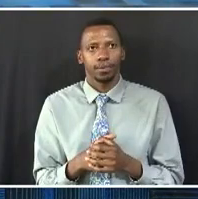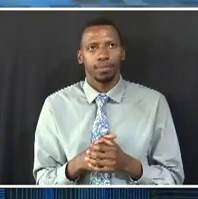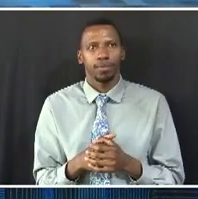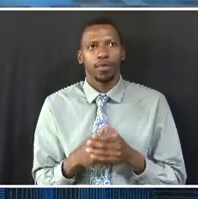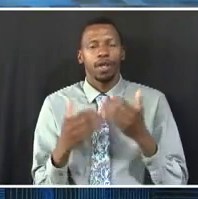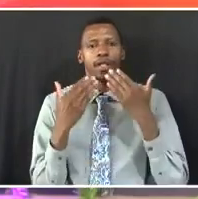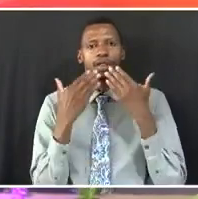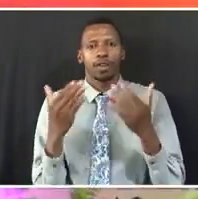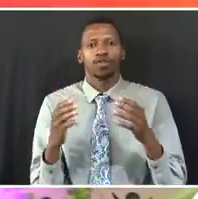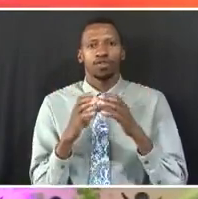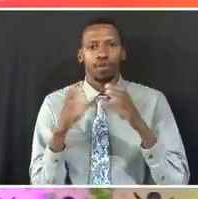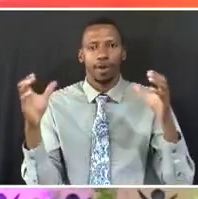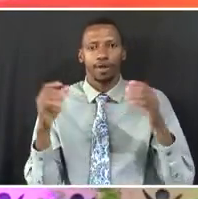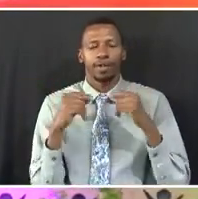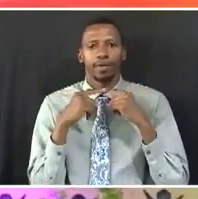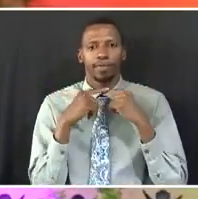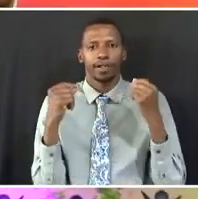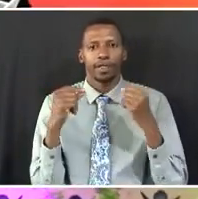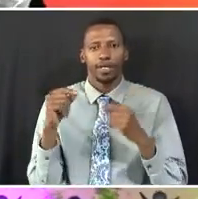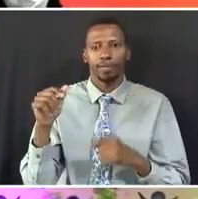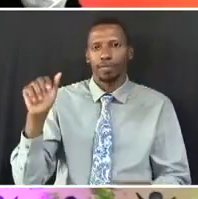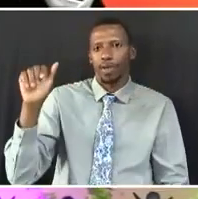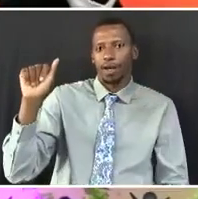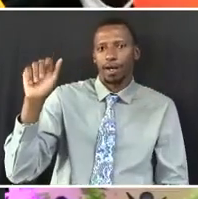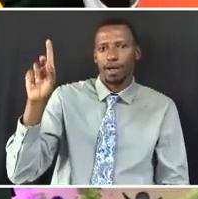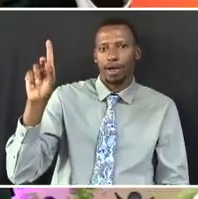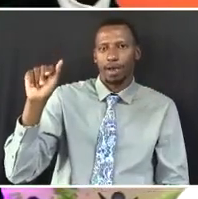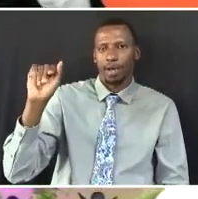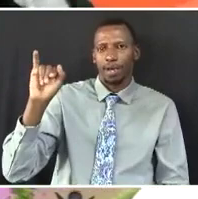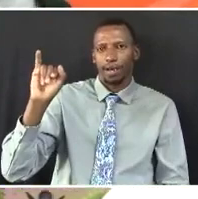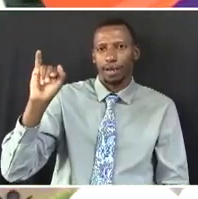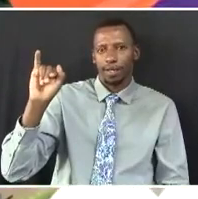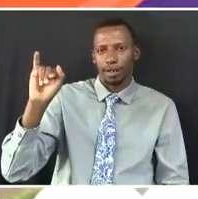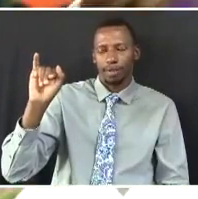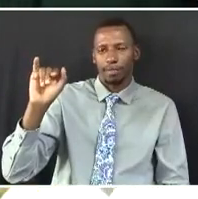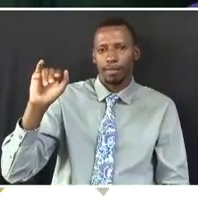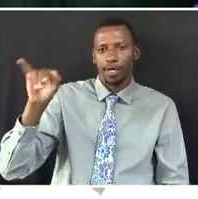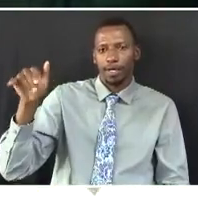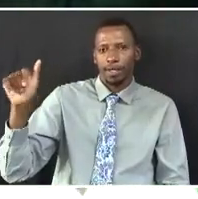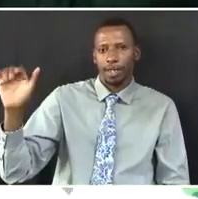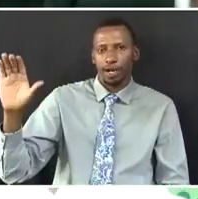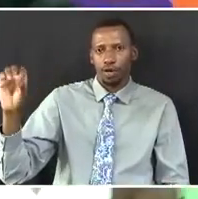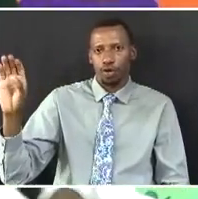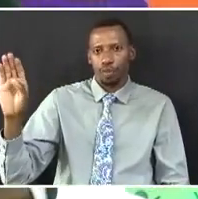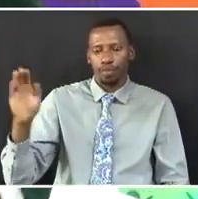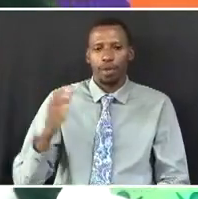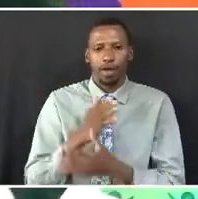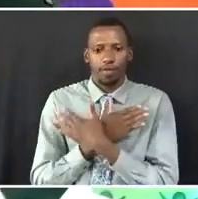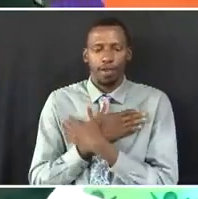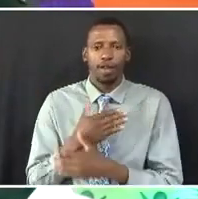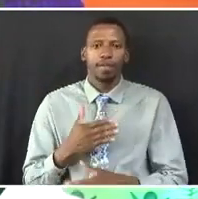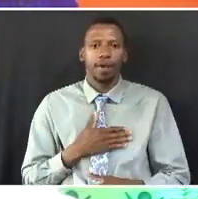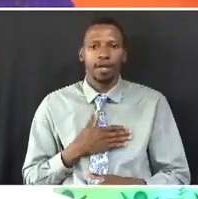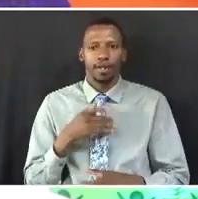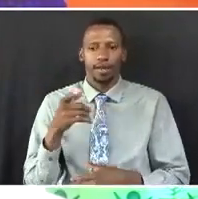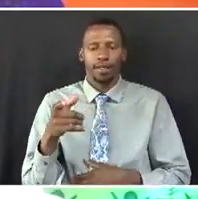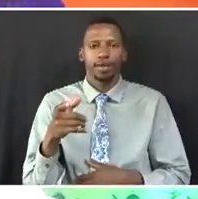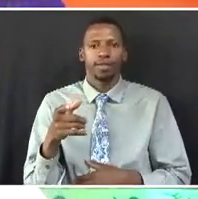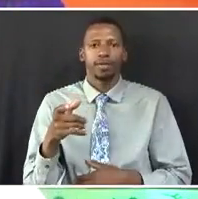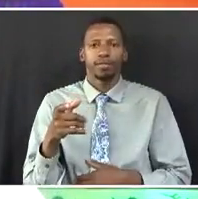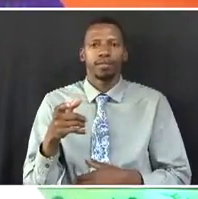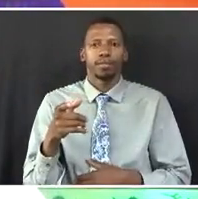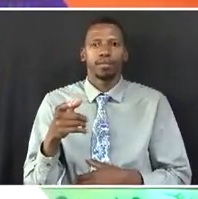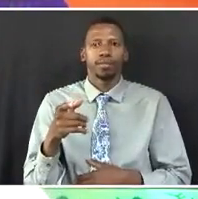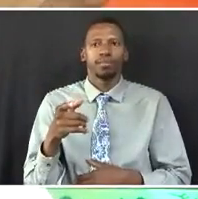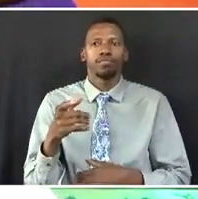Thank you very much, Pastor Jacob Akali, my friend. That gentleman conducted the wedding of my